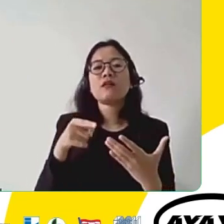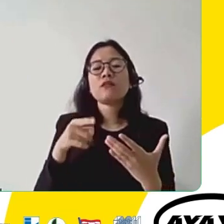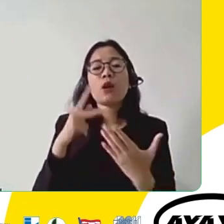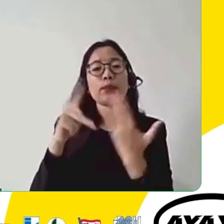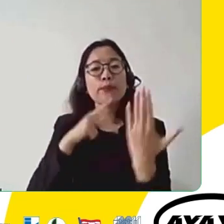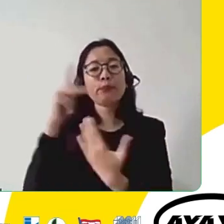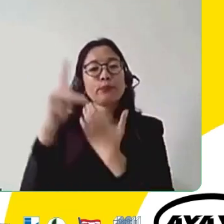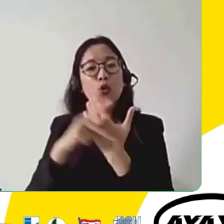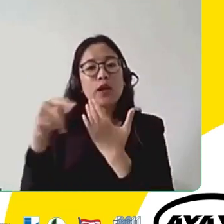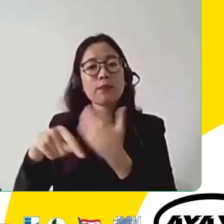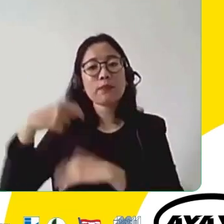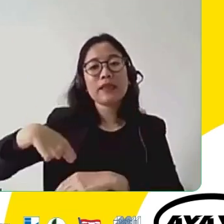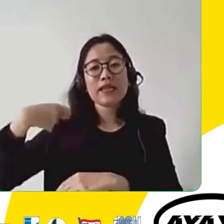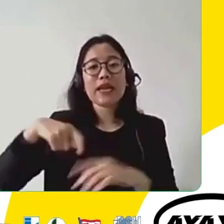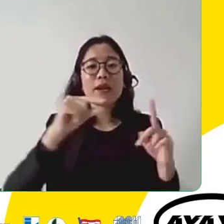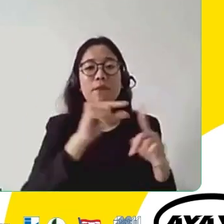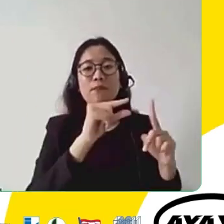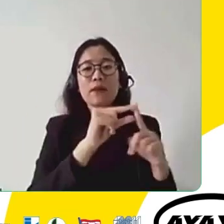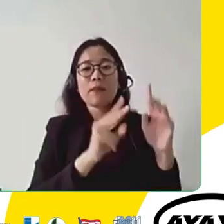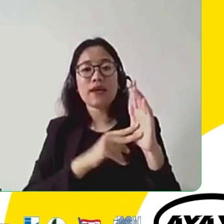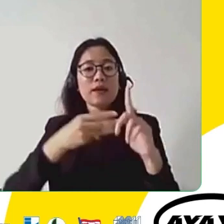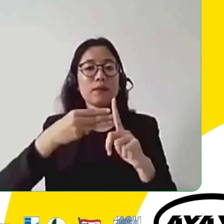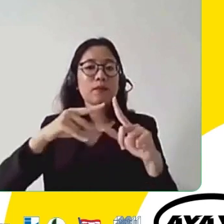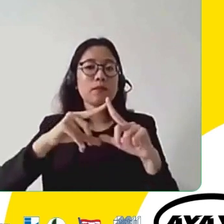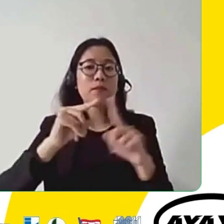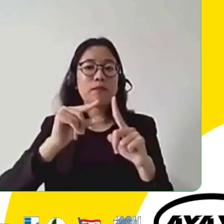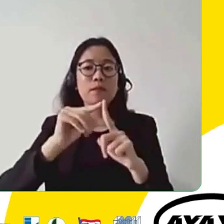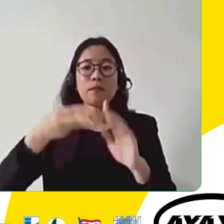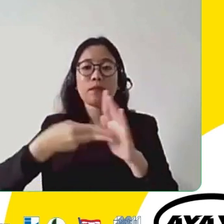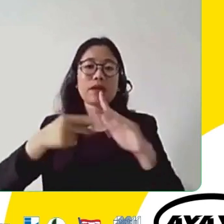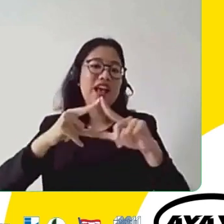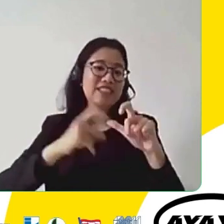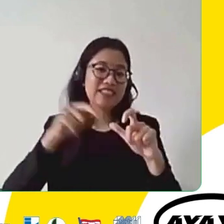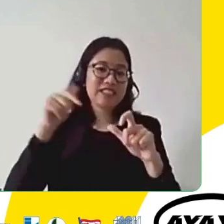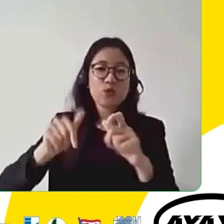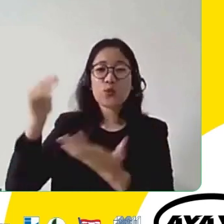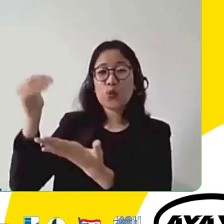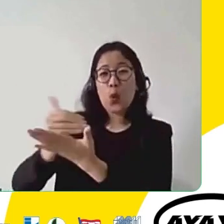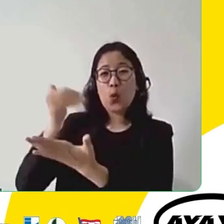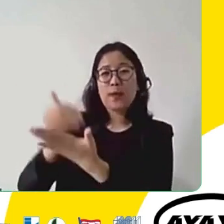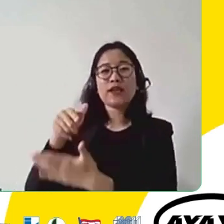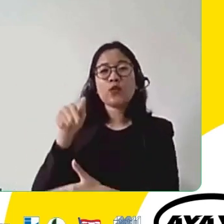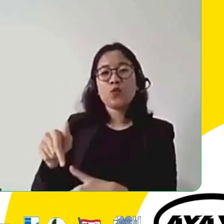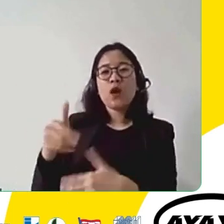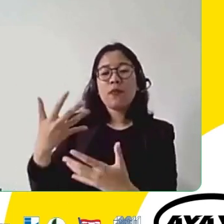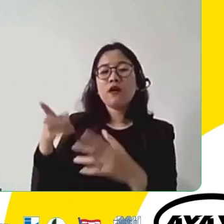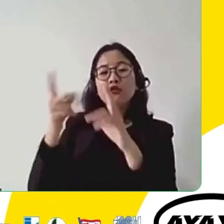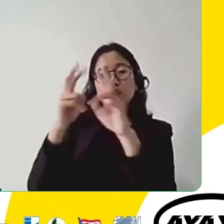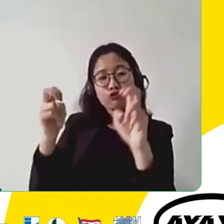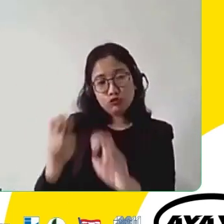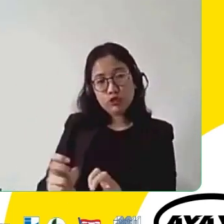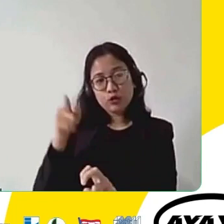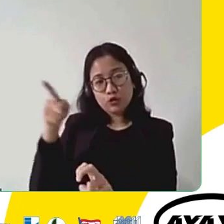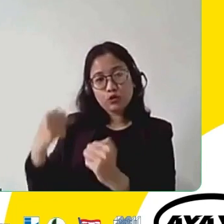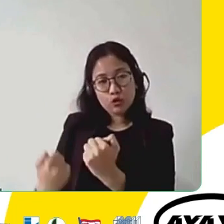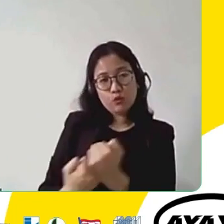the documents belong to the Bapanas. The study is actually the study of the air pollution and health